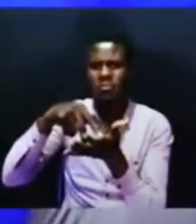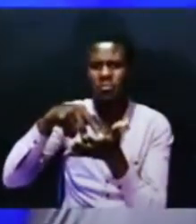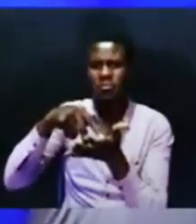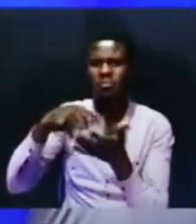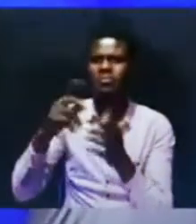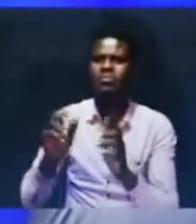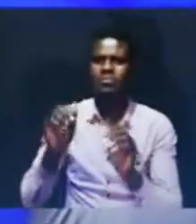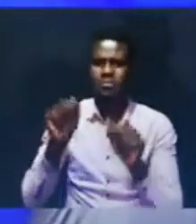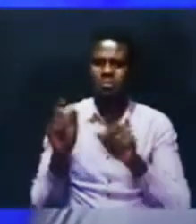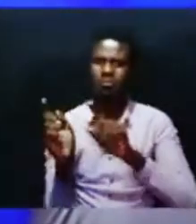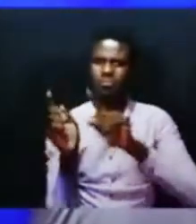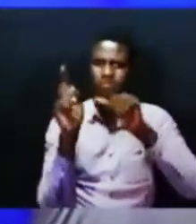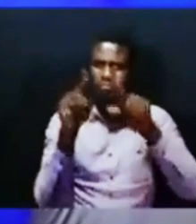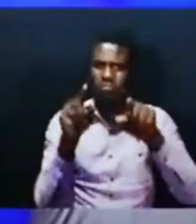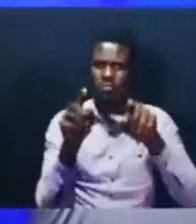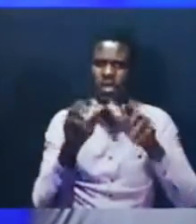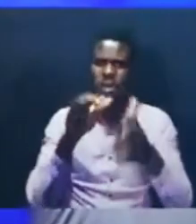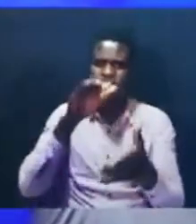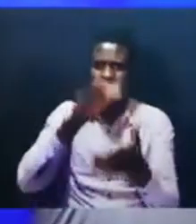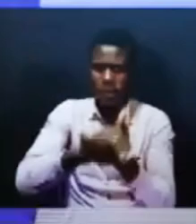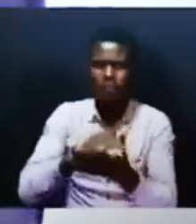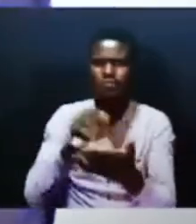and marry this man. But